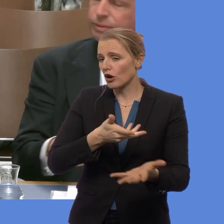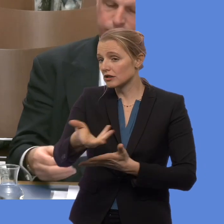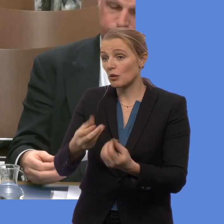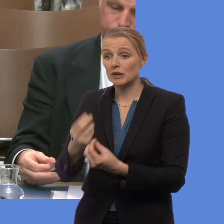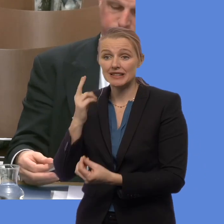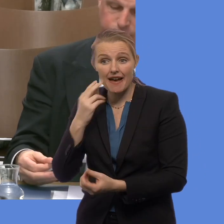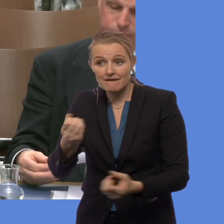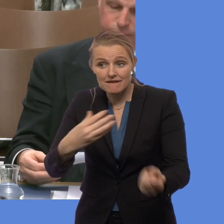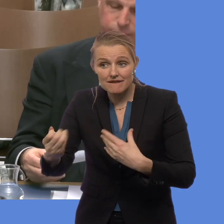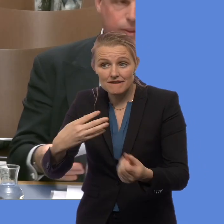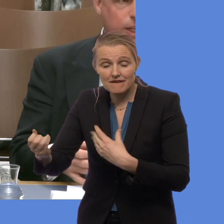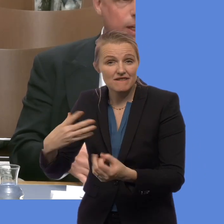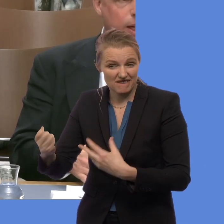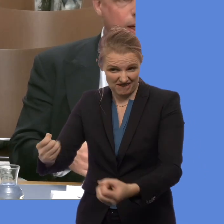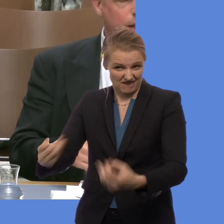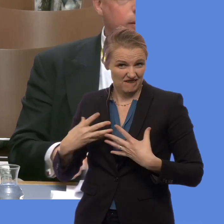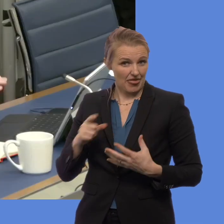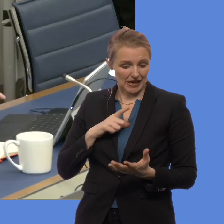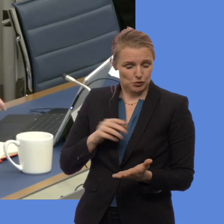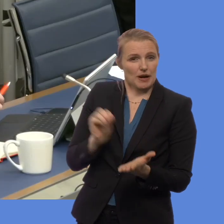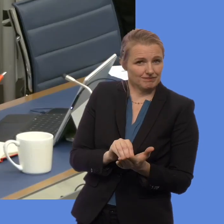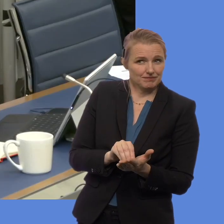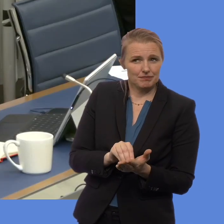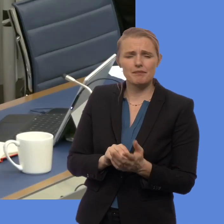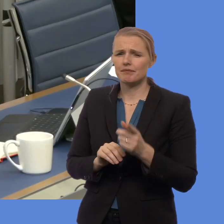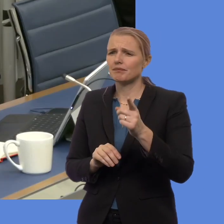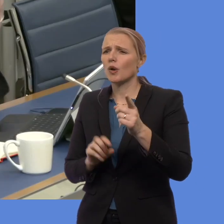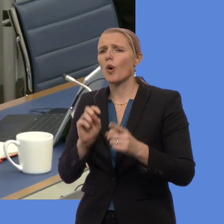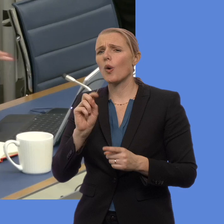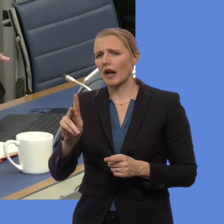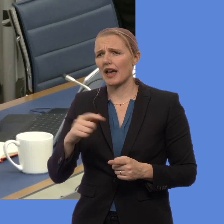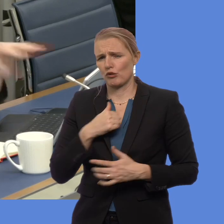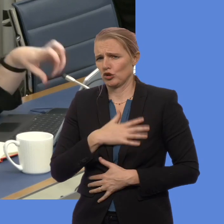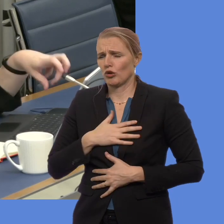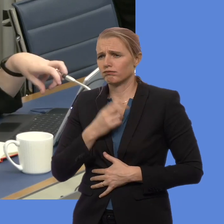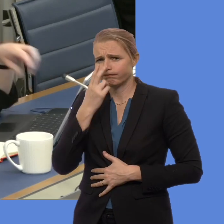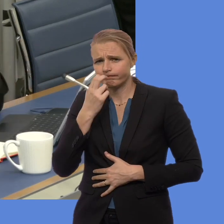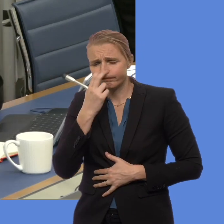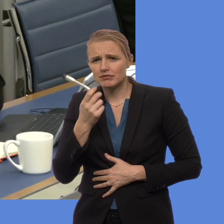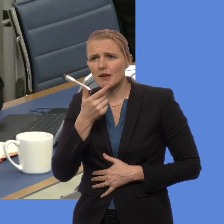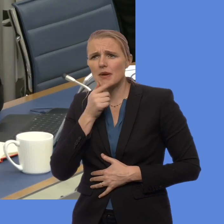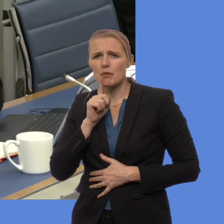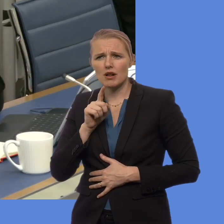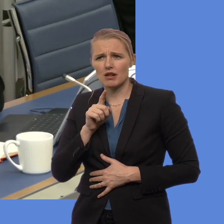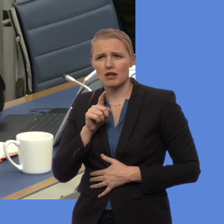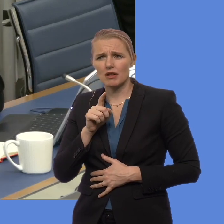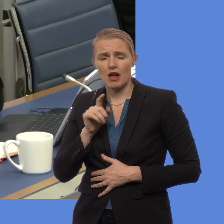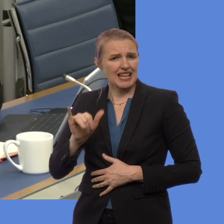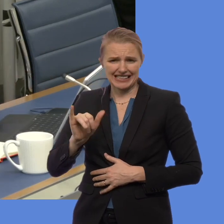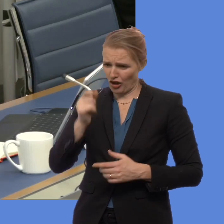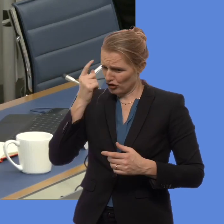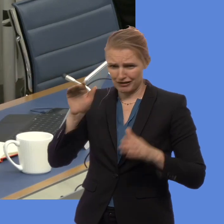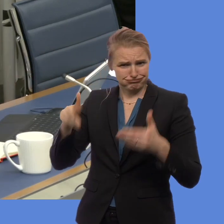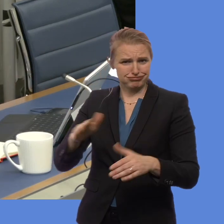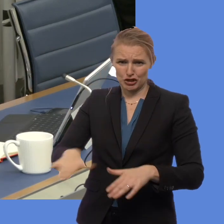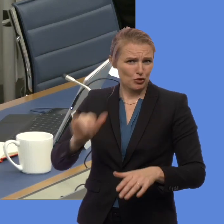community. Excuse me. No, it's just I was concerned that the older people, while there's a concentration absolutely on children, and that's